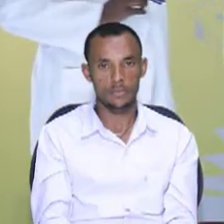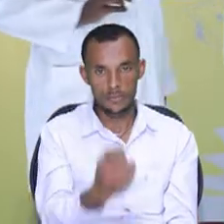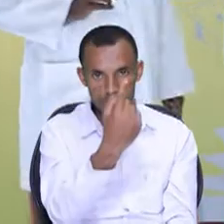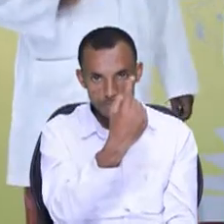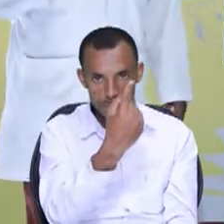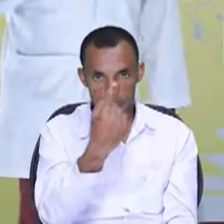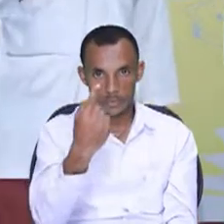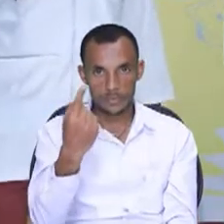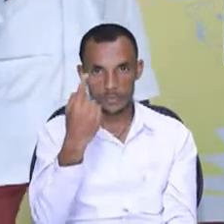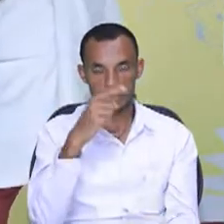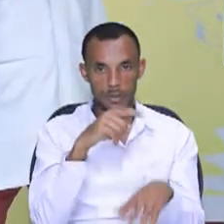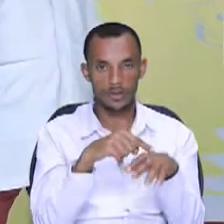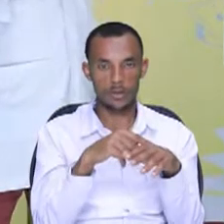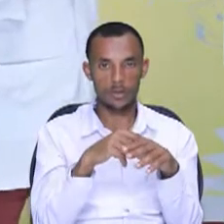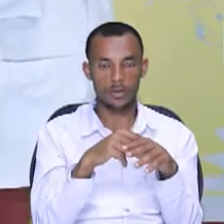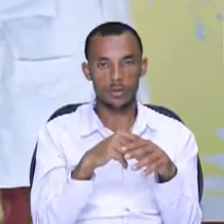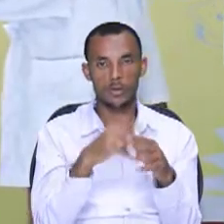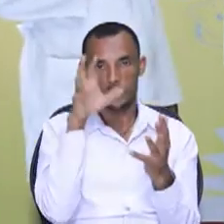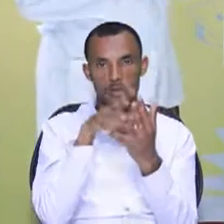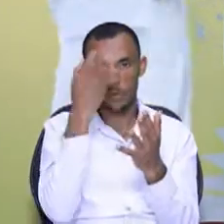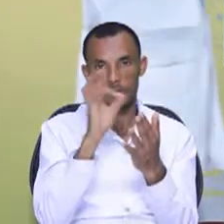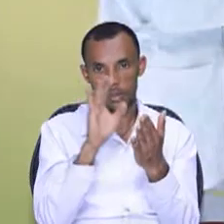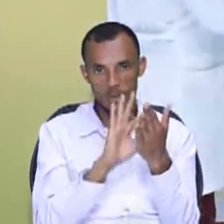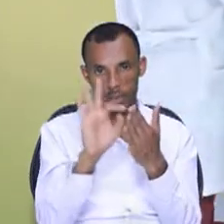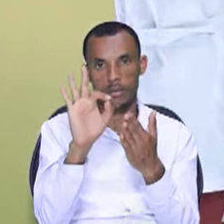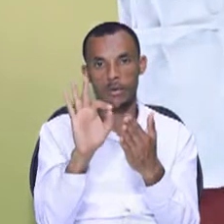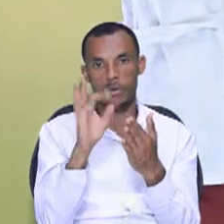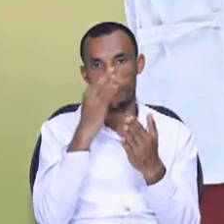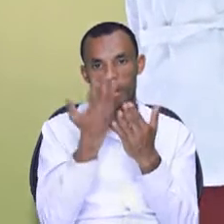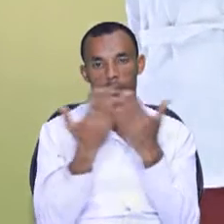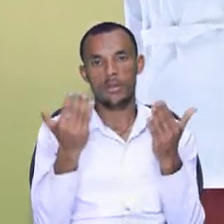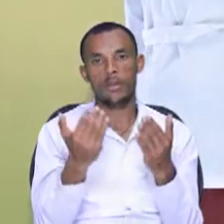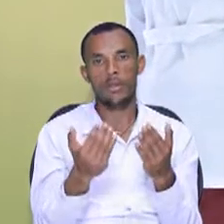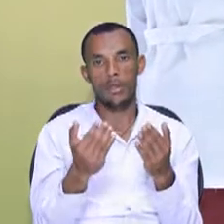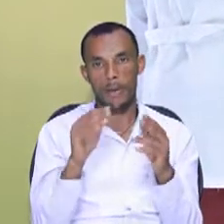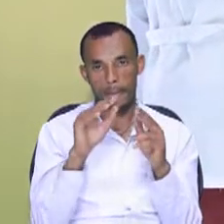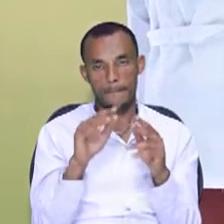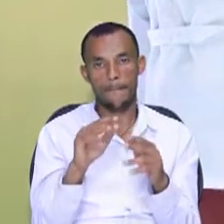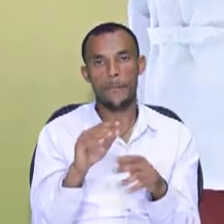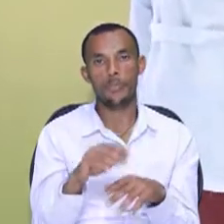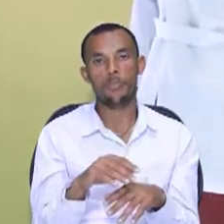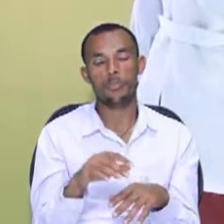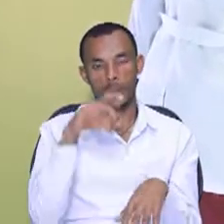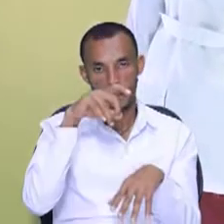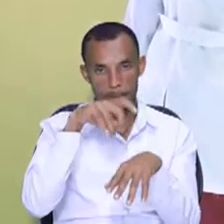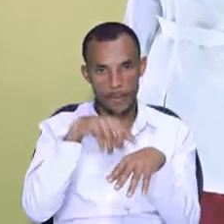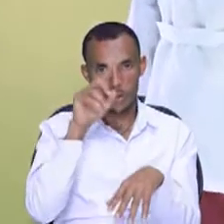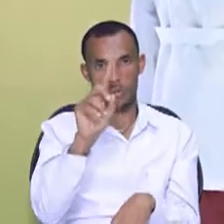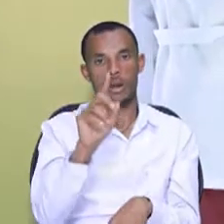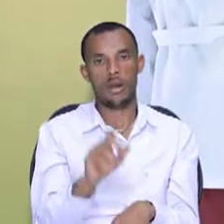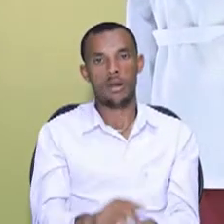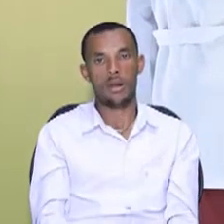Each period consists of a certain number of elements. Period 1